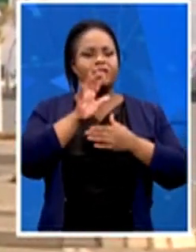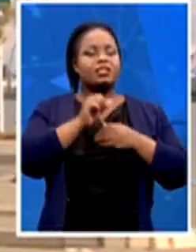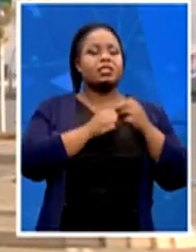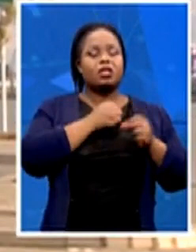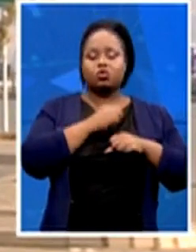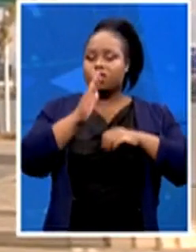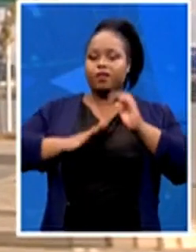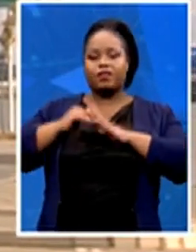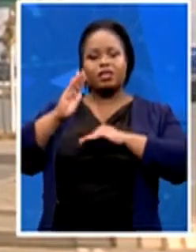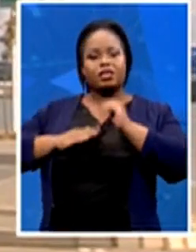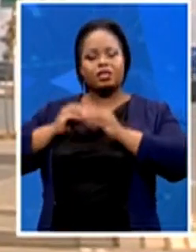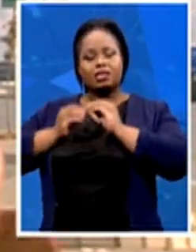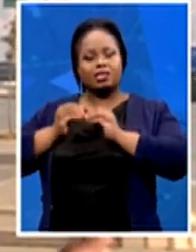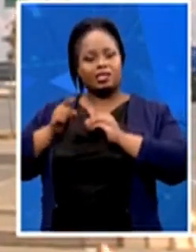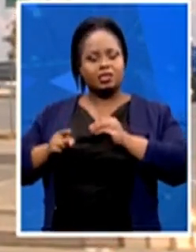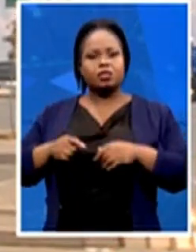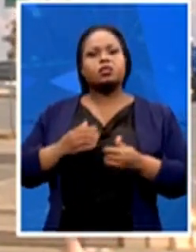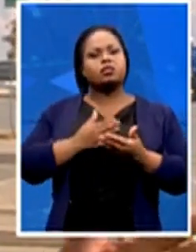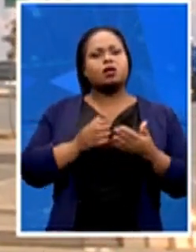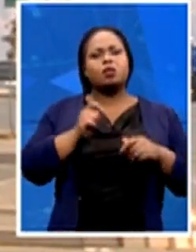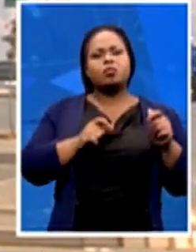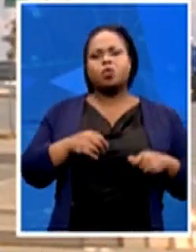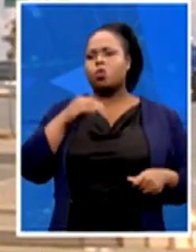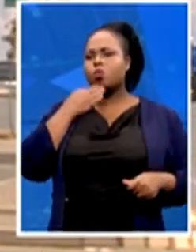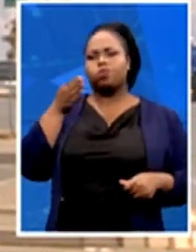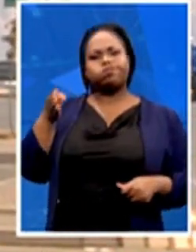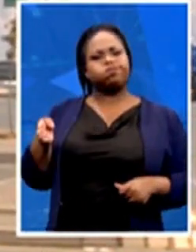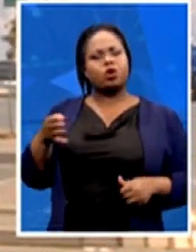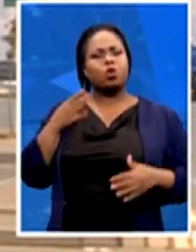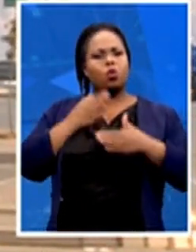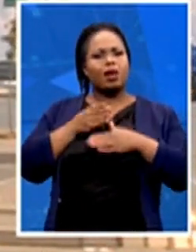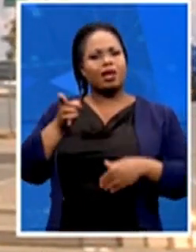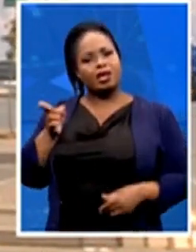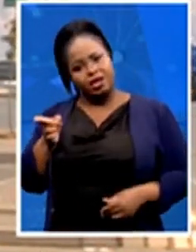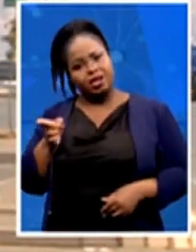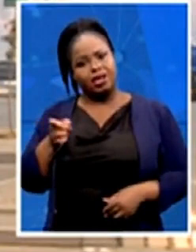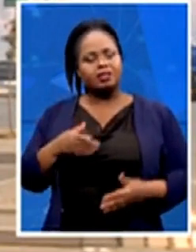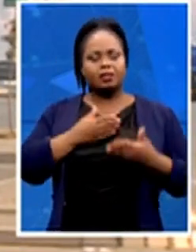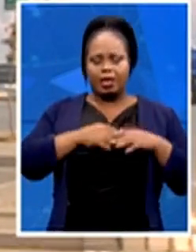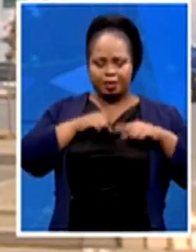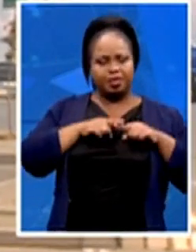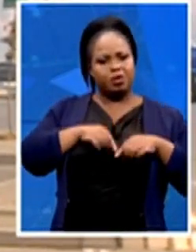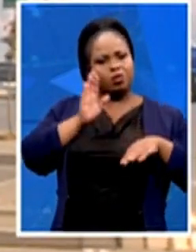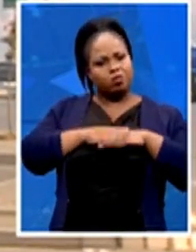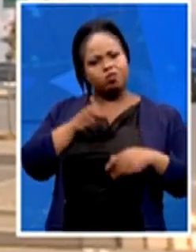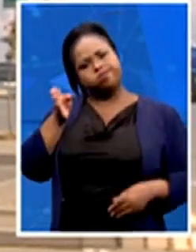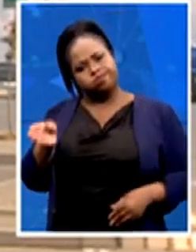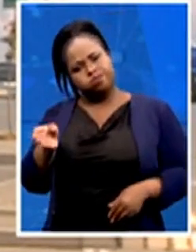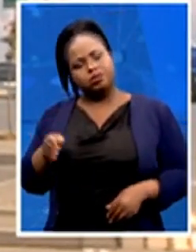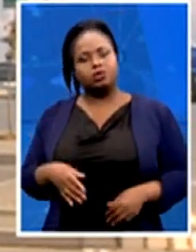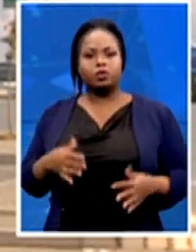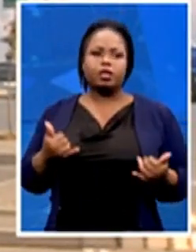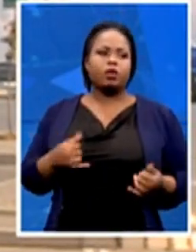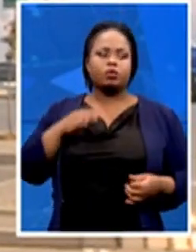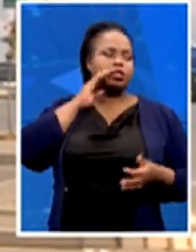the malls. There are people who are relying into the malls. So basically we'll be destroying the whole